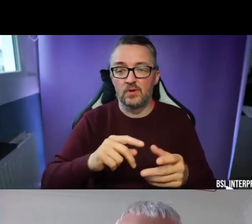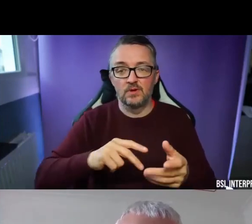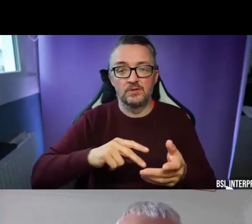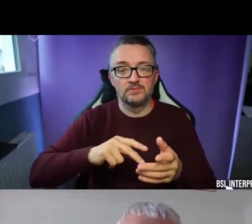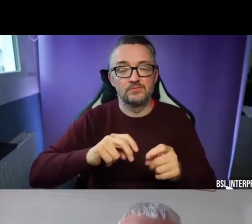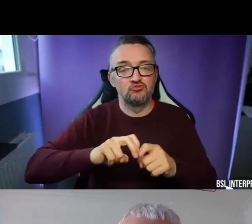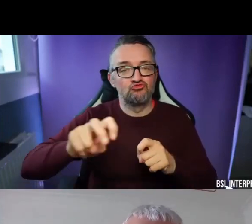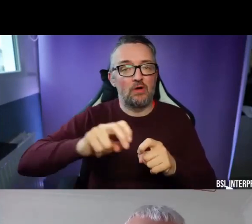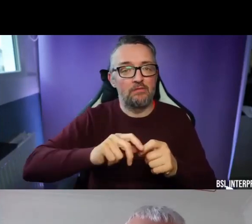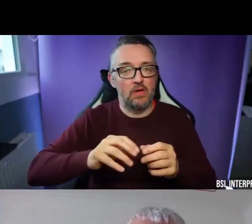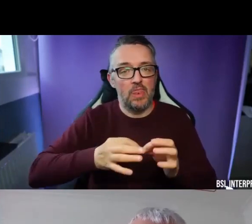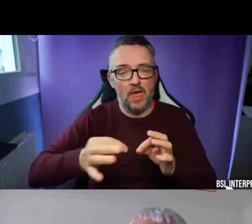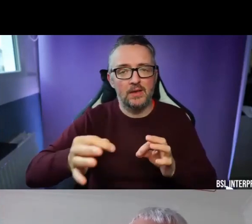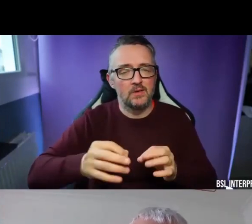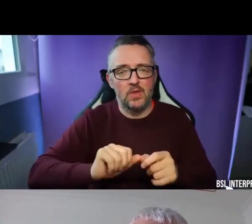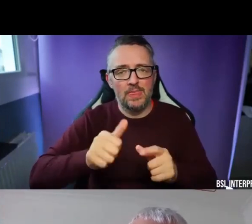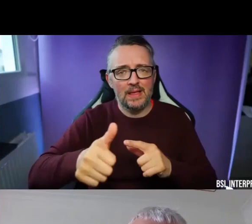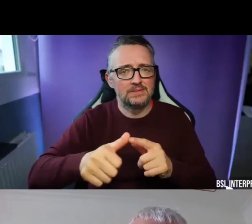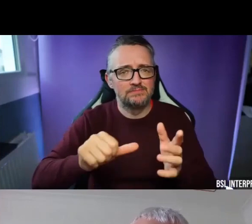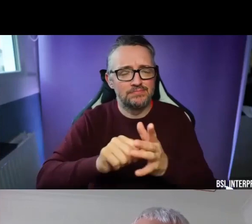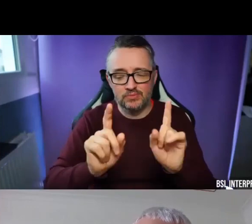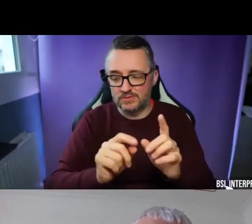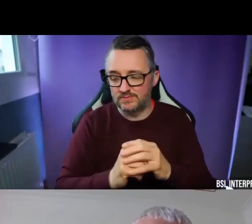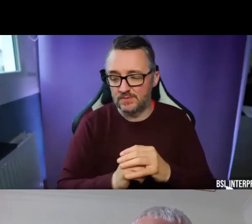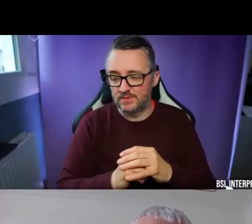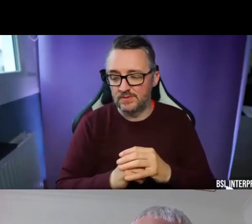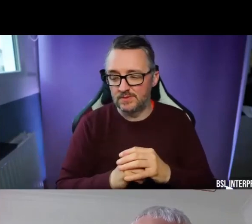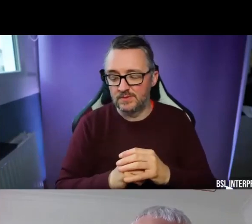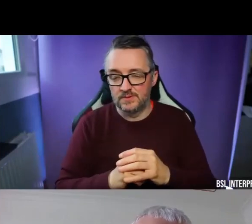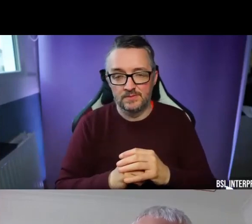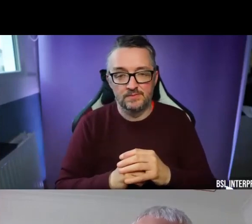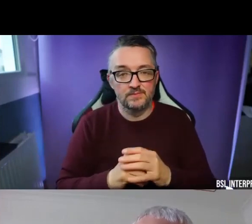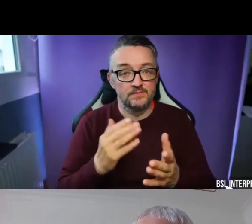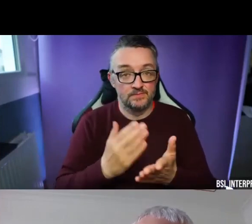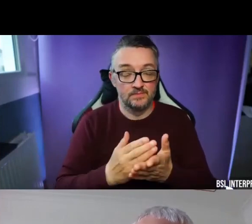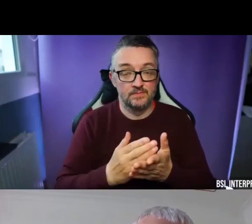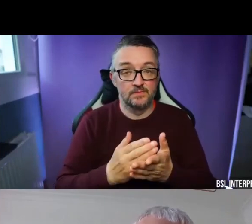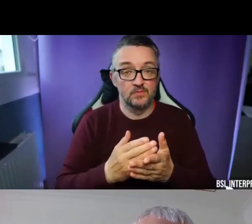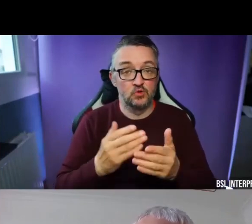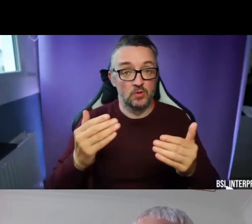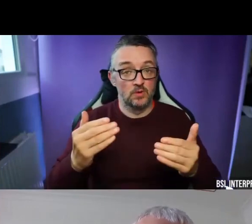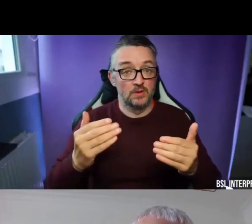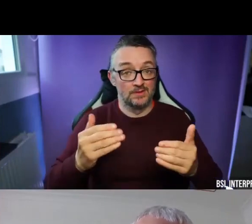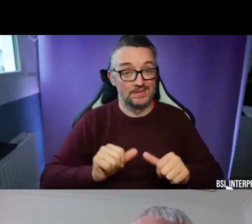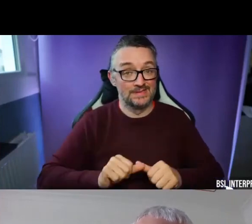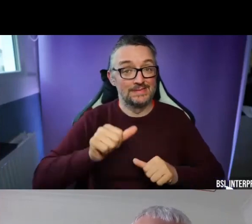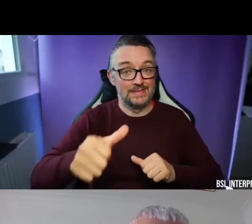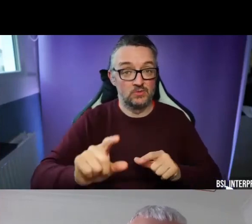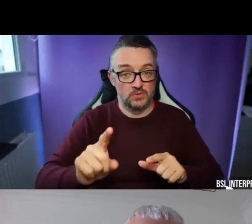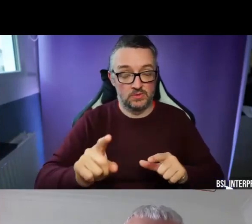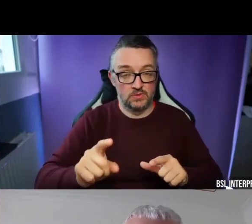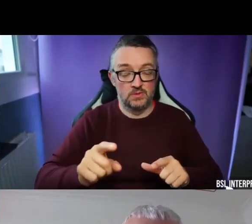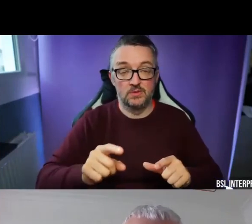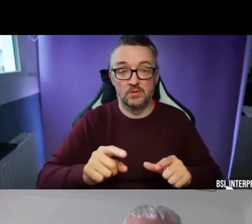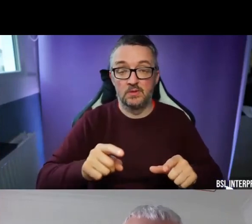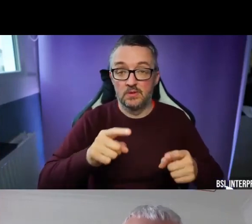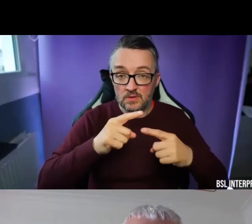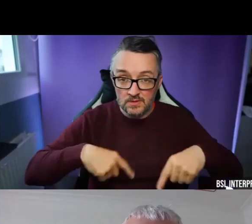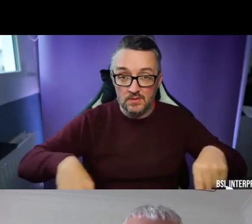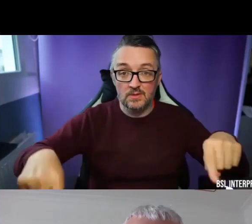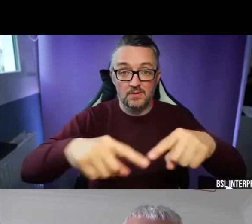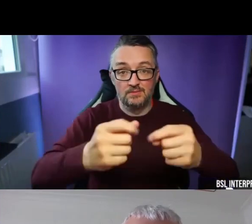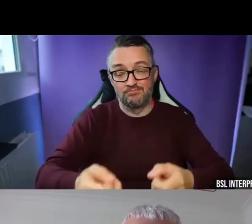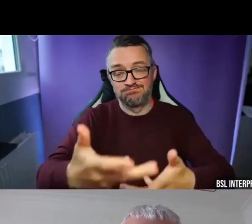forward? Yeah, thanks Emma. So I think going forward, what we're now going to do, guys, we're going to go away and take a lot of